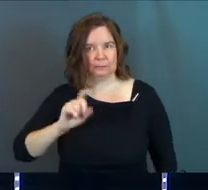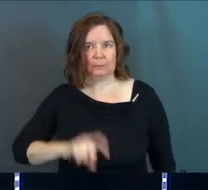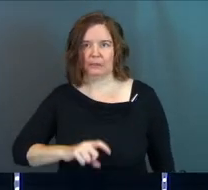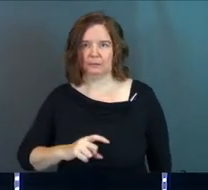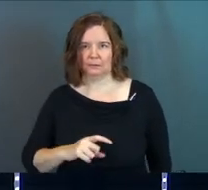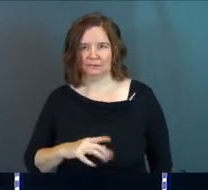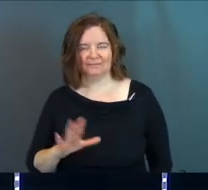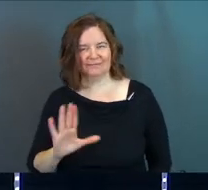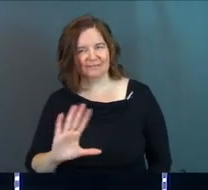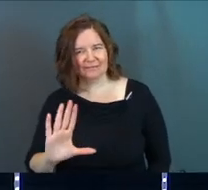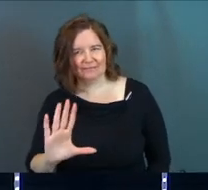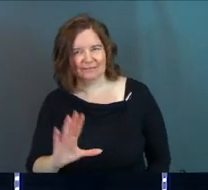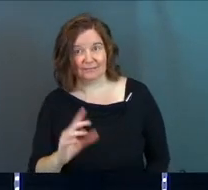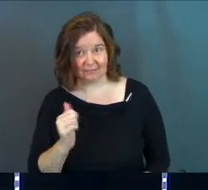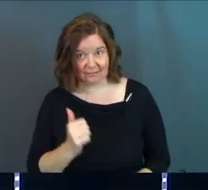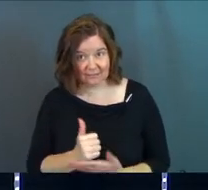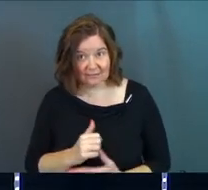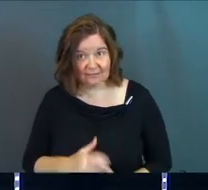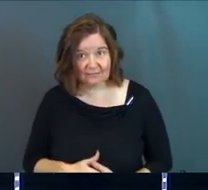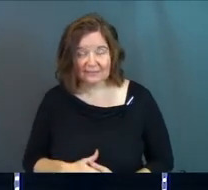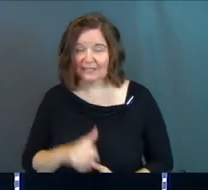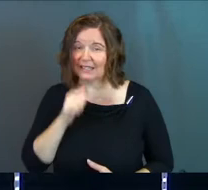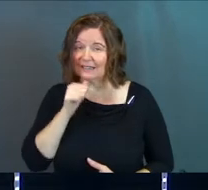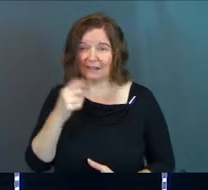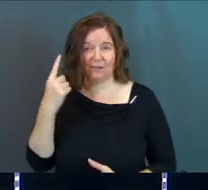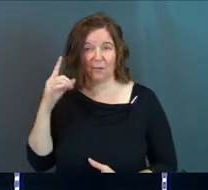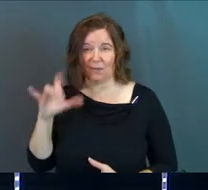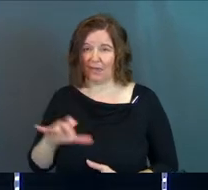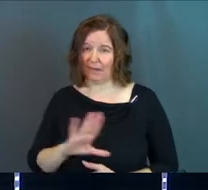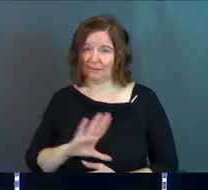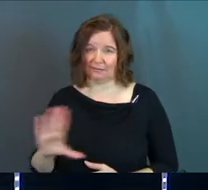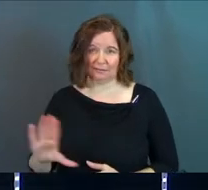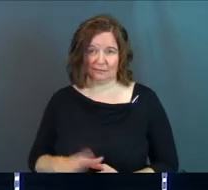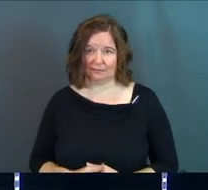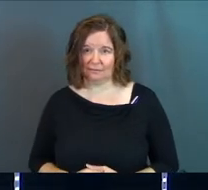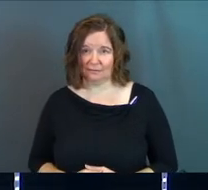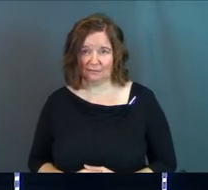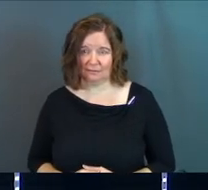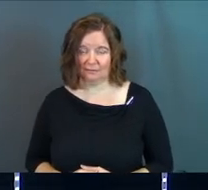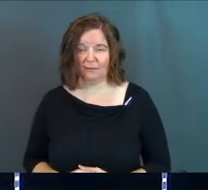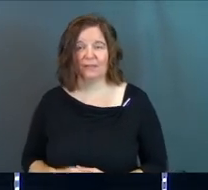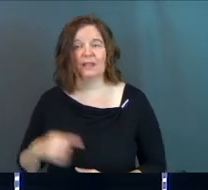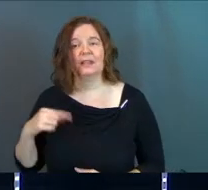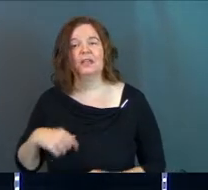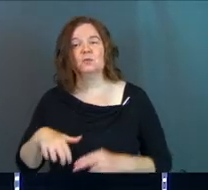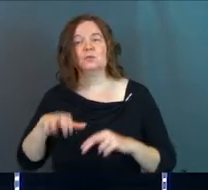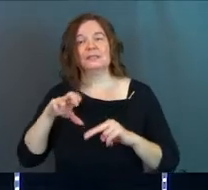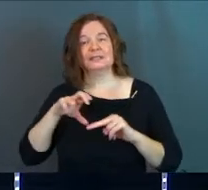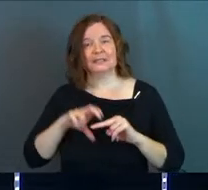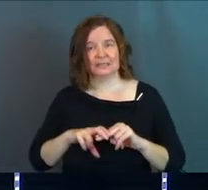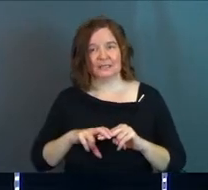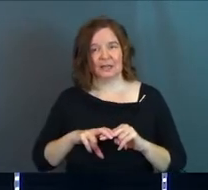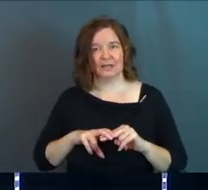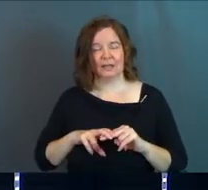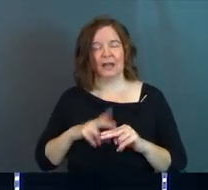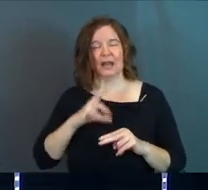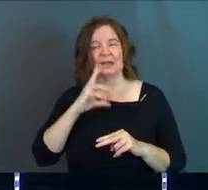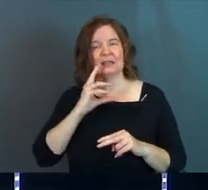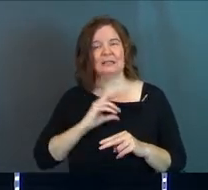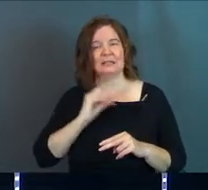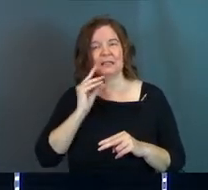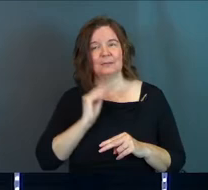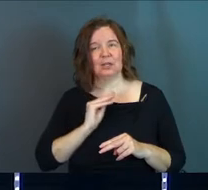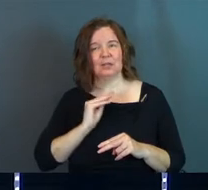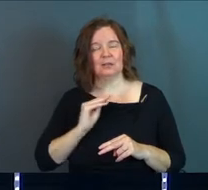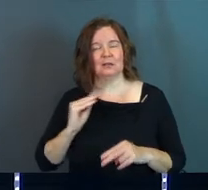God. Amen? That's not what this was. This was sitting down and experiencing